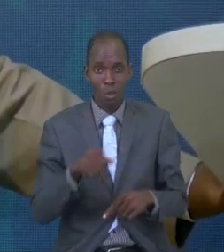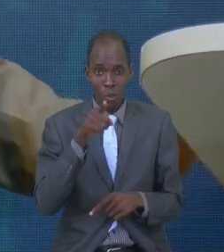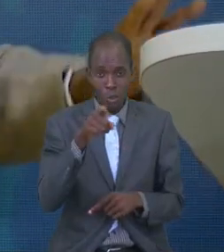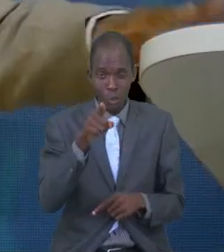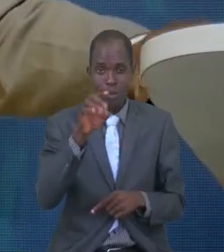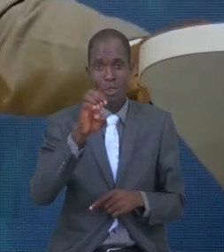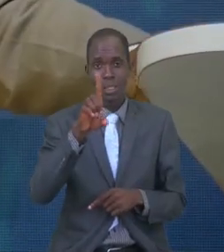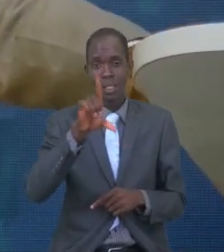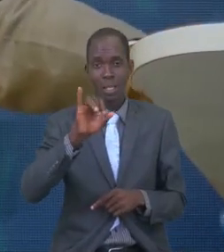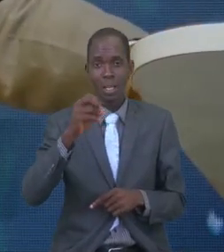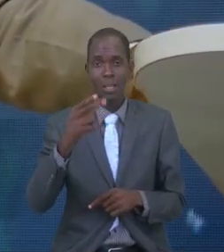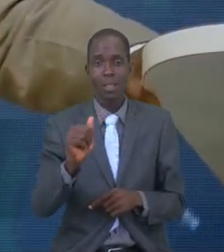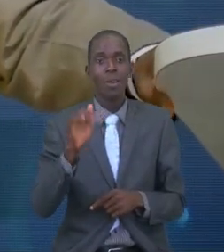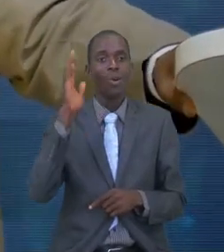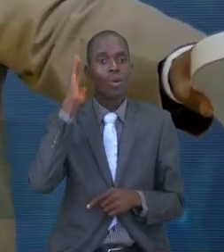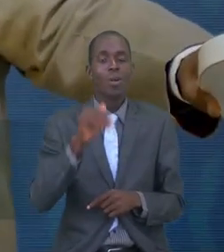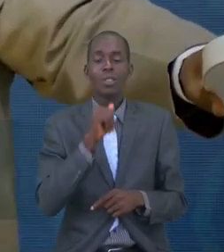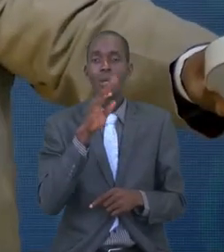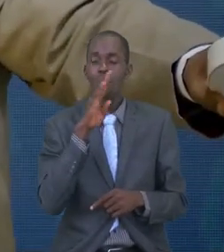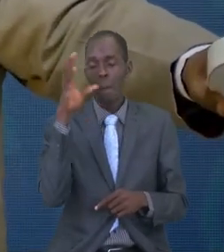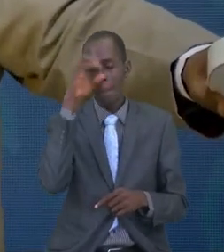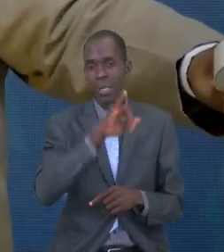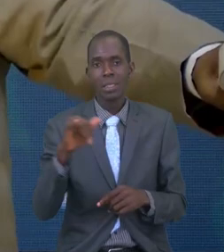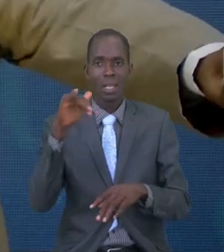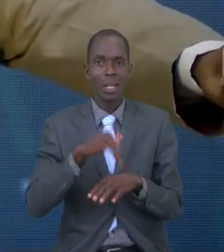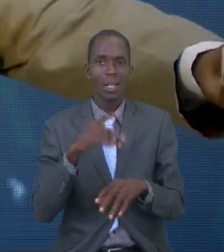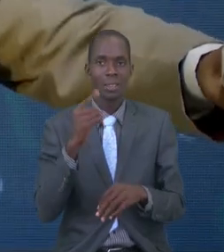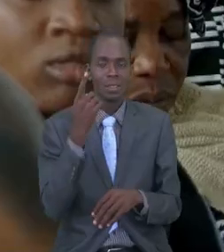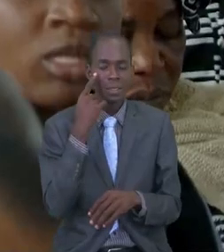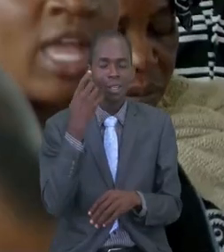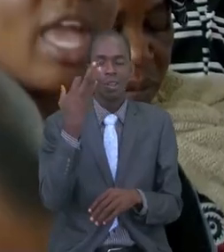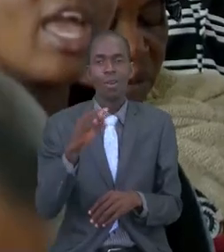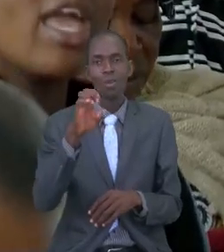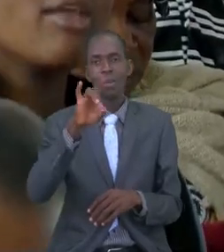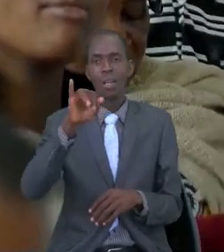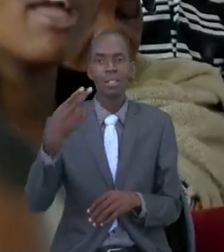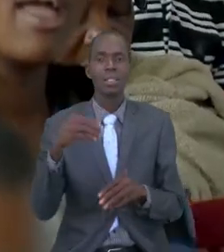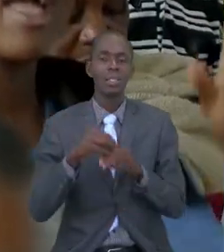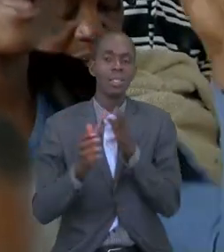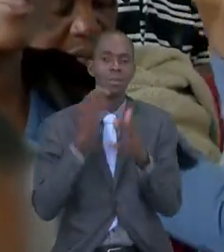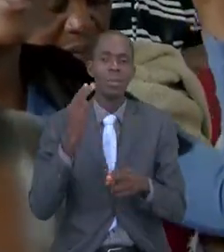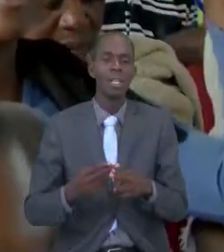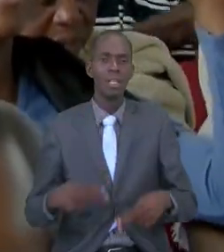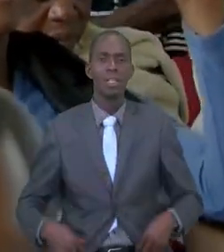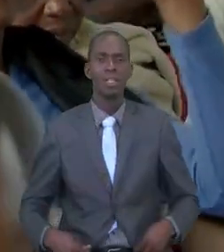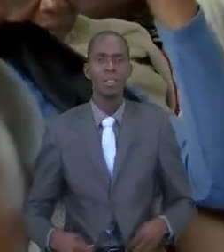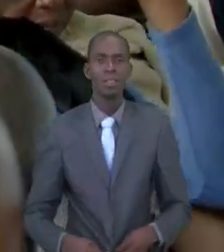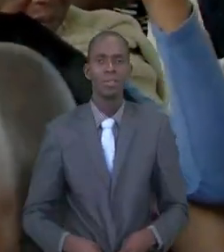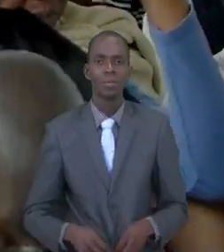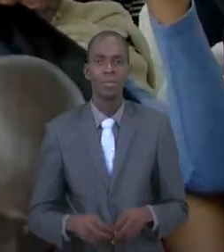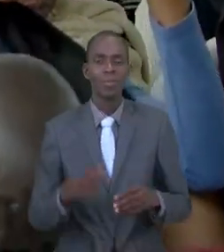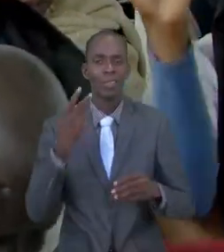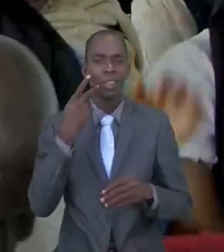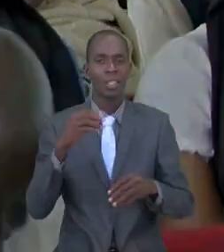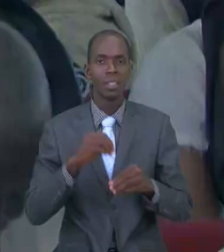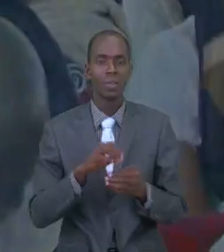Elisha, will not be missing at the side of Elijah in Jesus' name. Look at